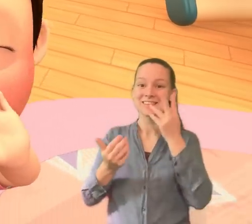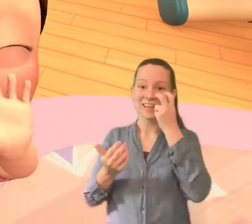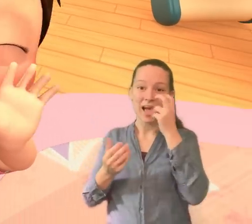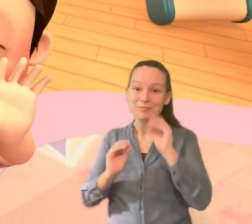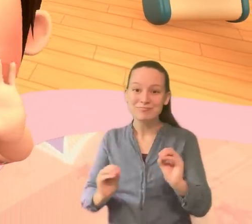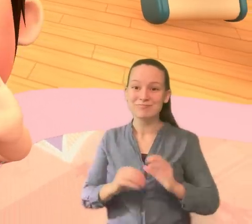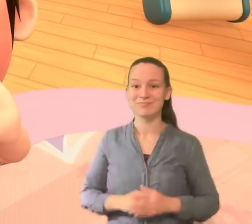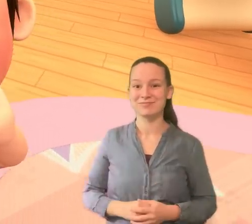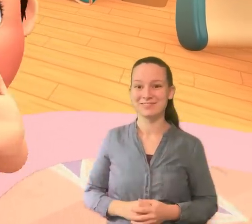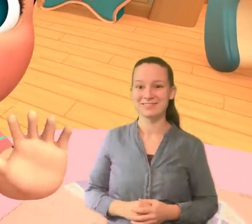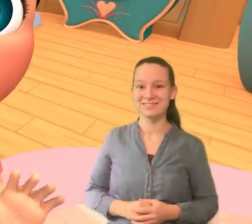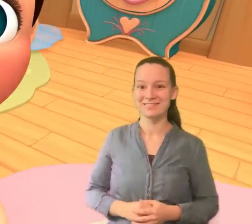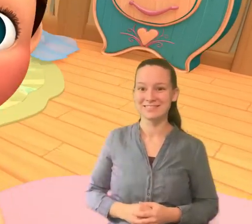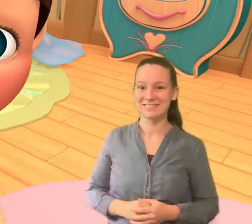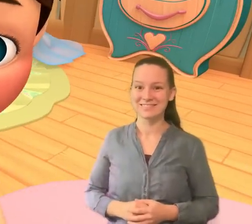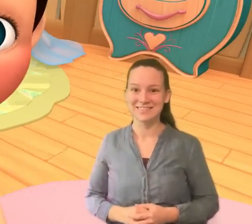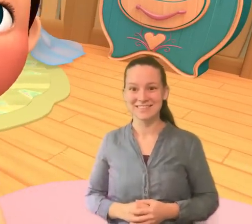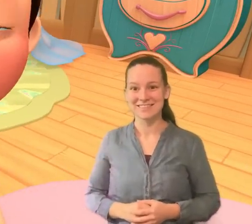worries and no doubts